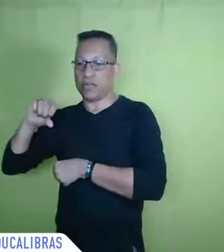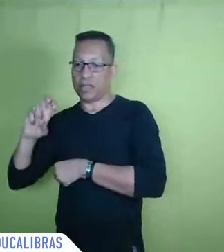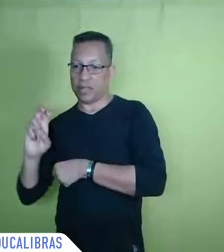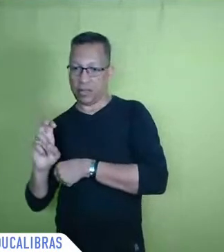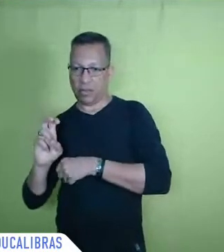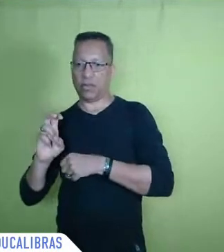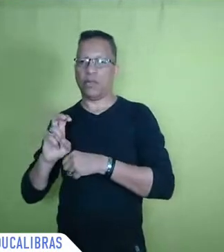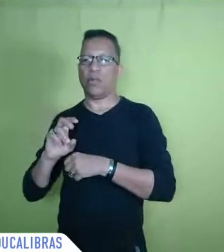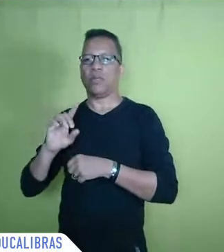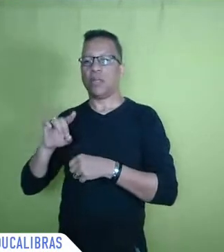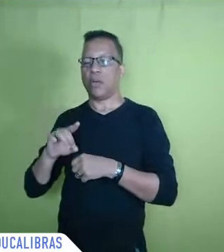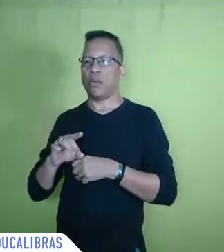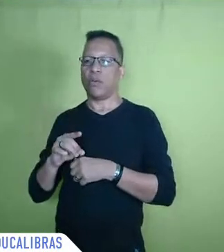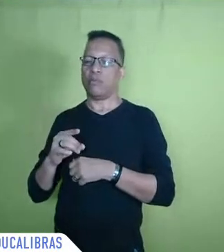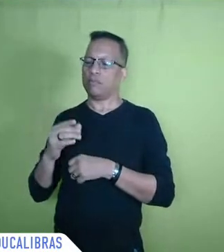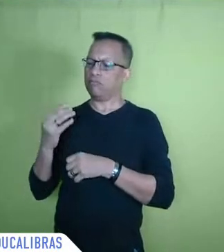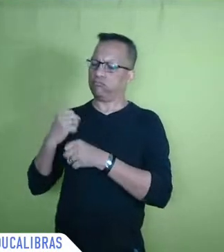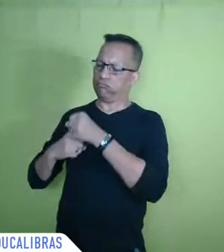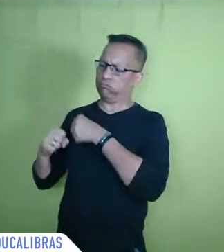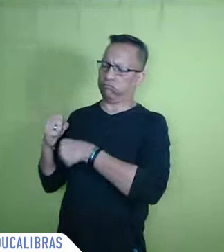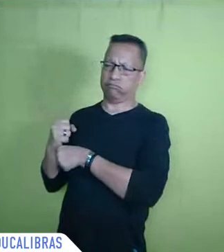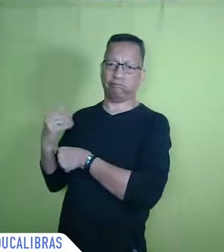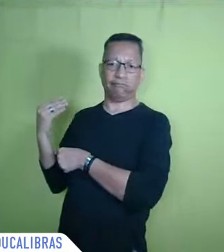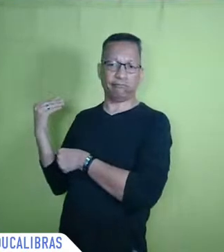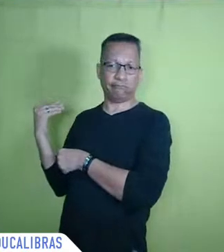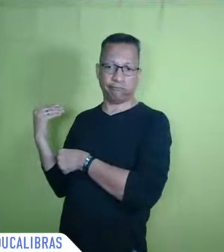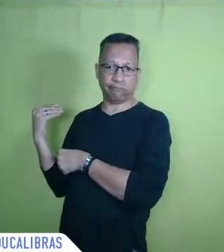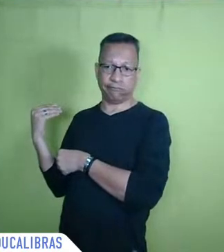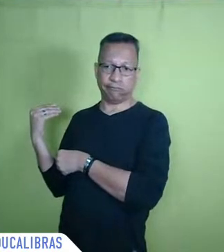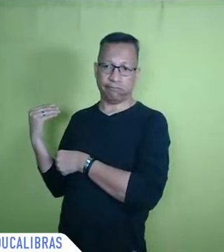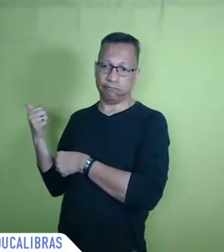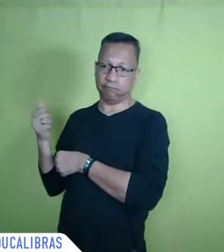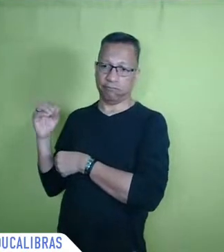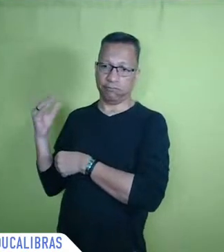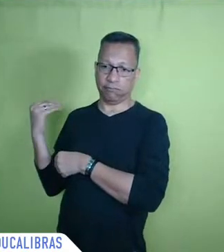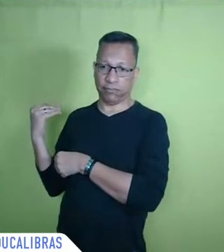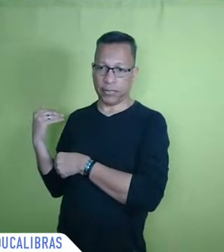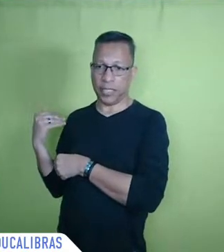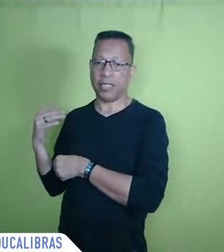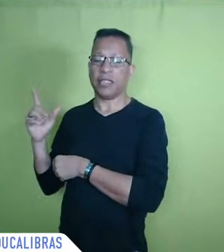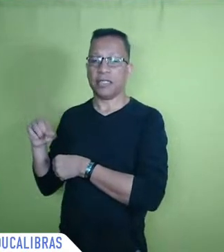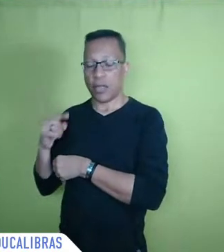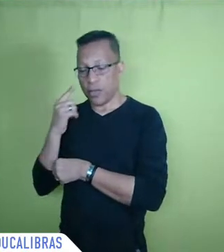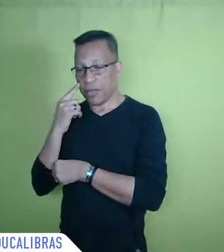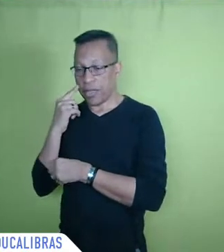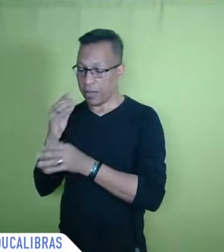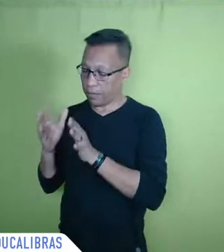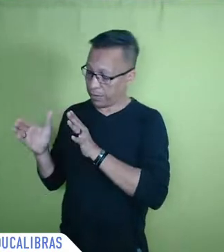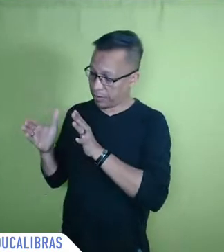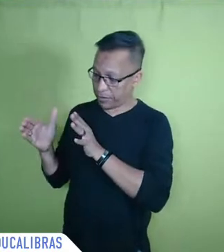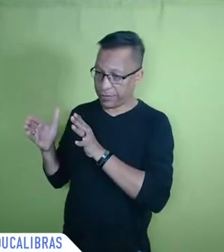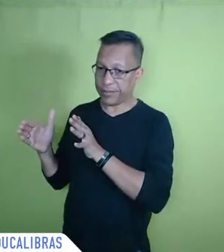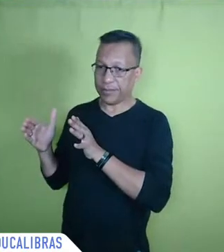tax for profits very few decades ago. So throughout time,